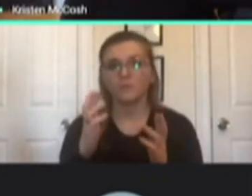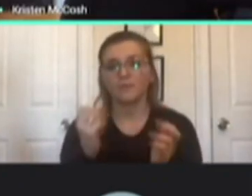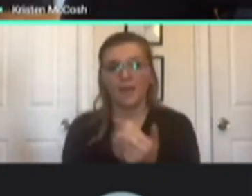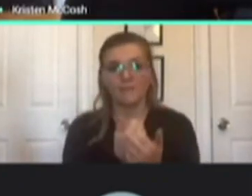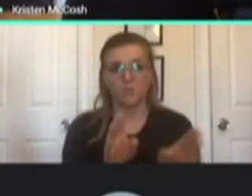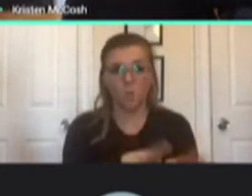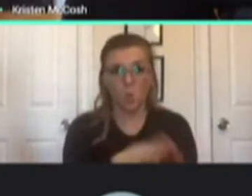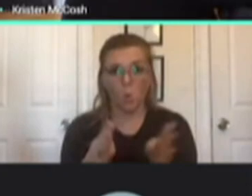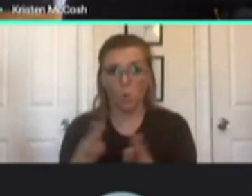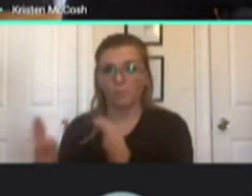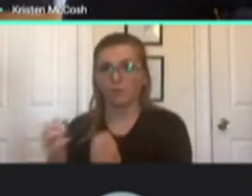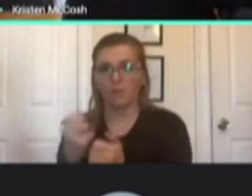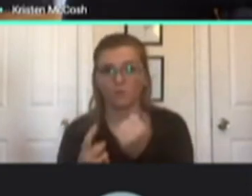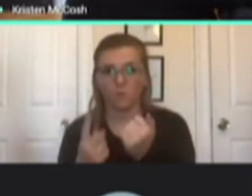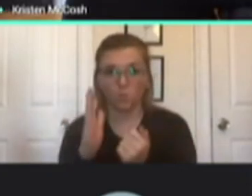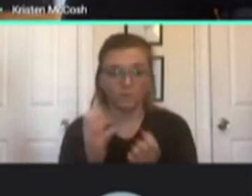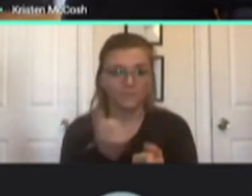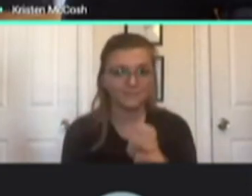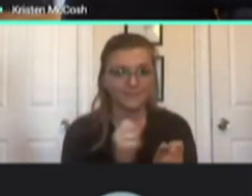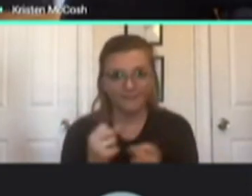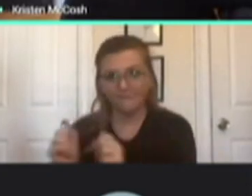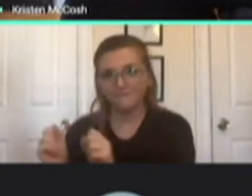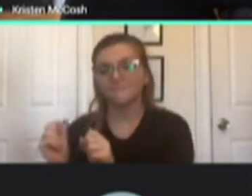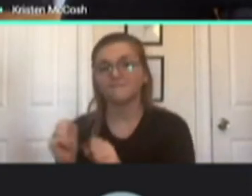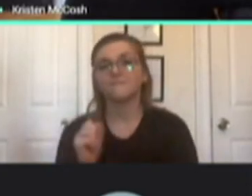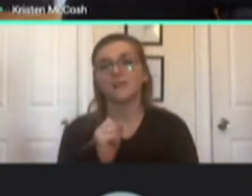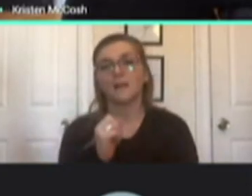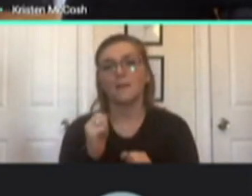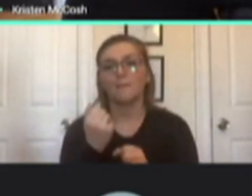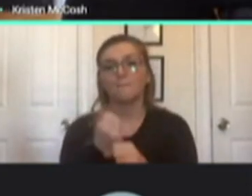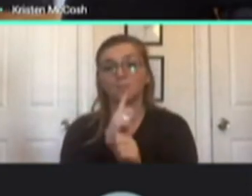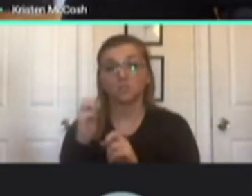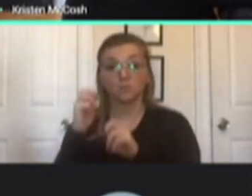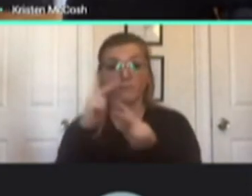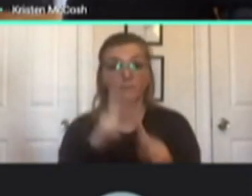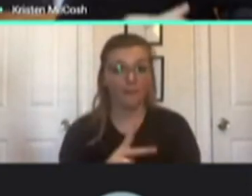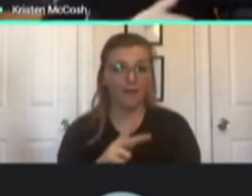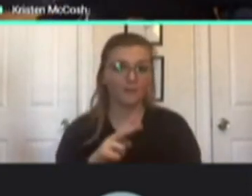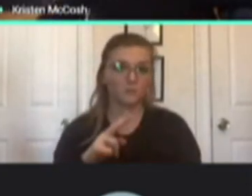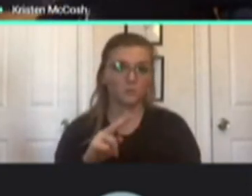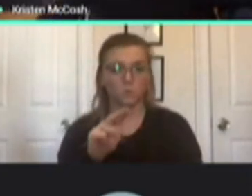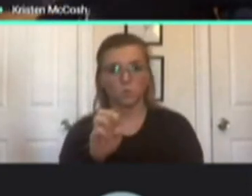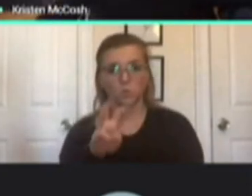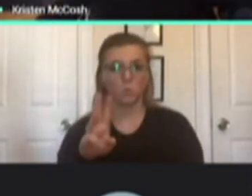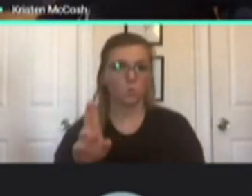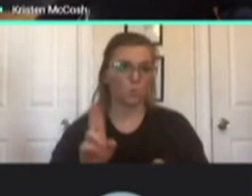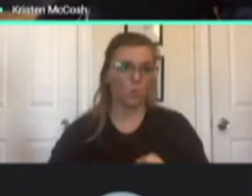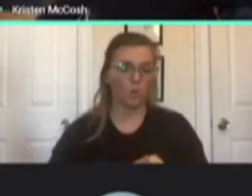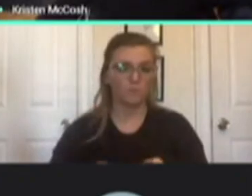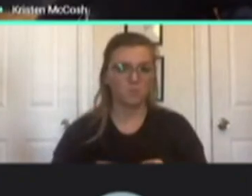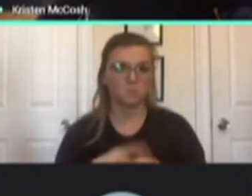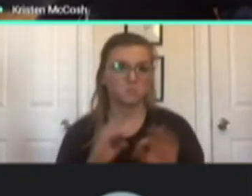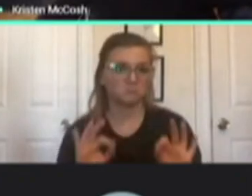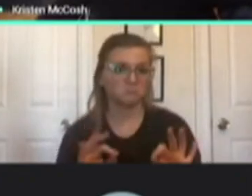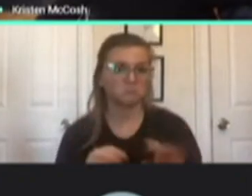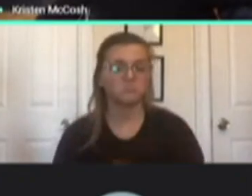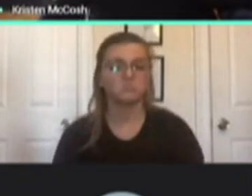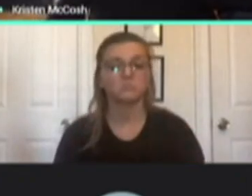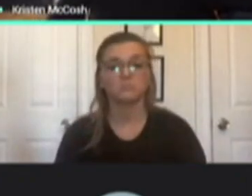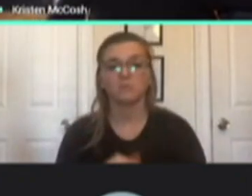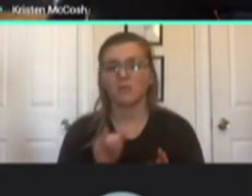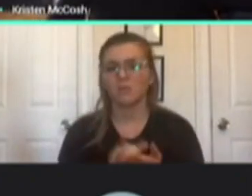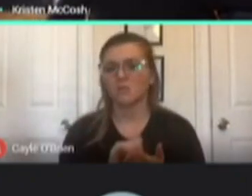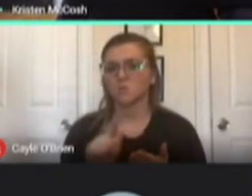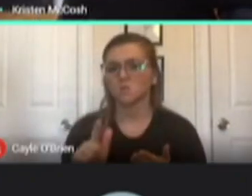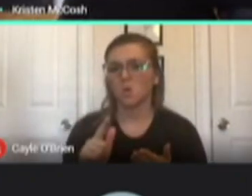everybody being safe and getting to the new normal quickly. And that's all I have, except for one other note, a